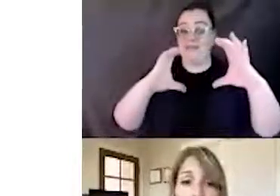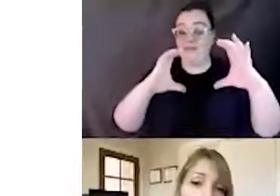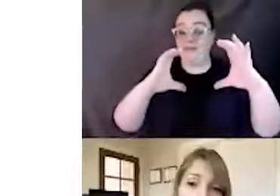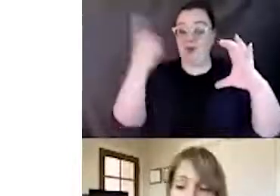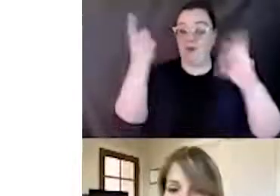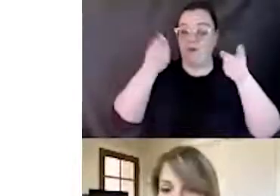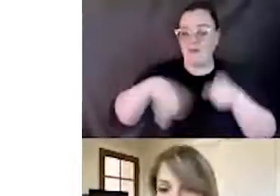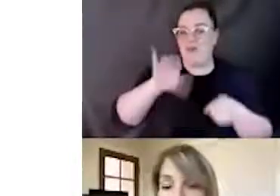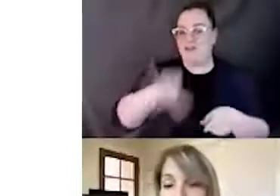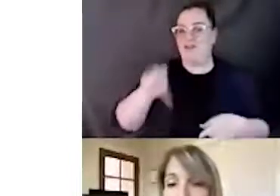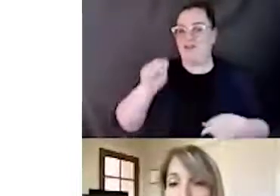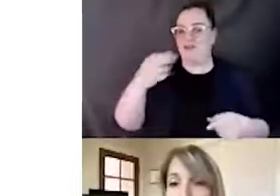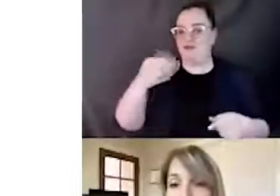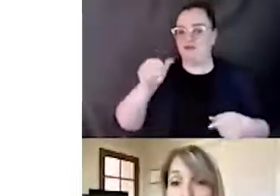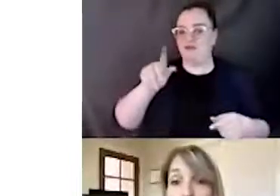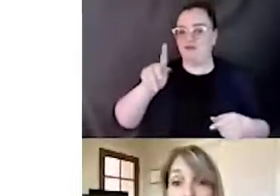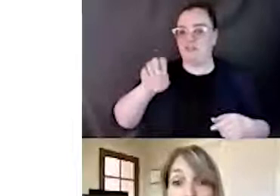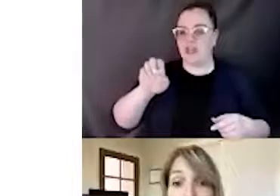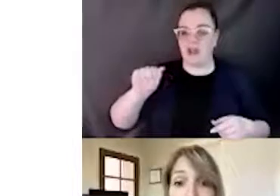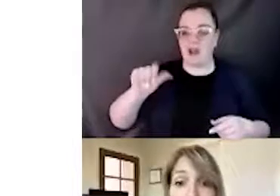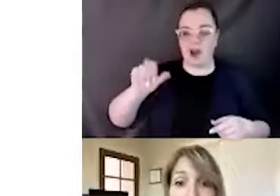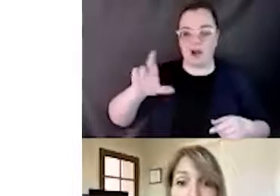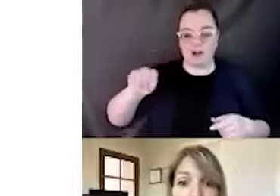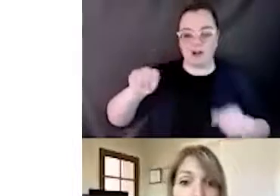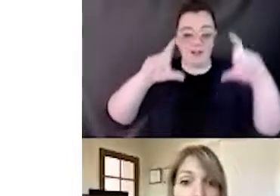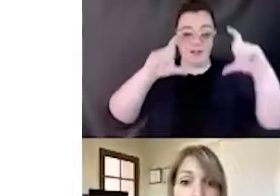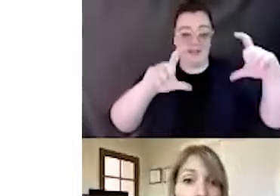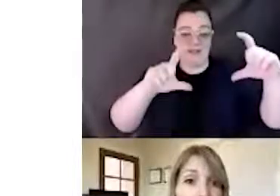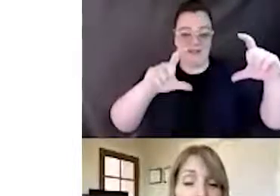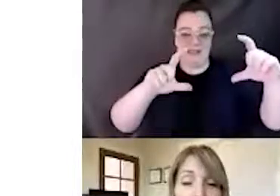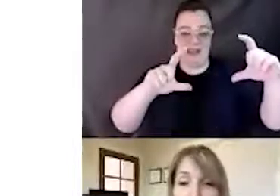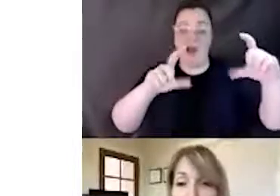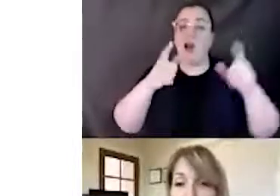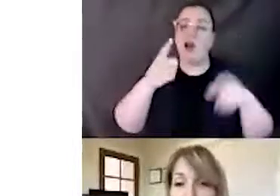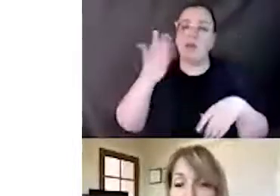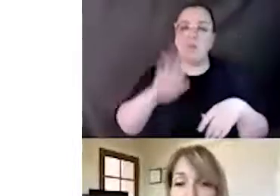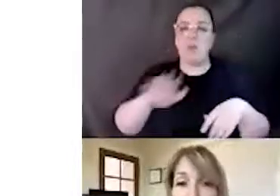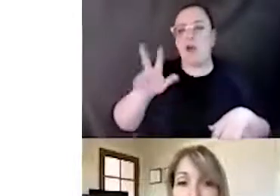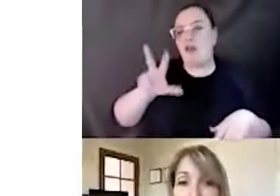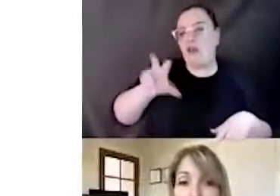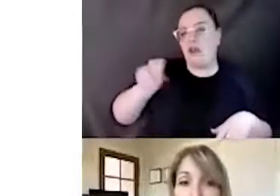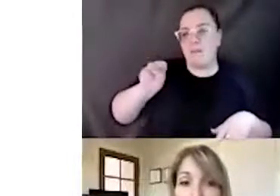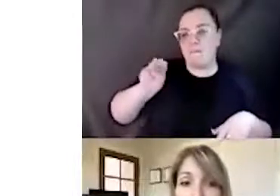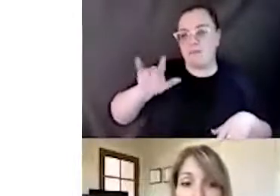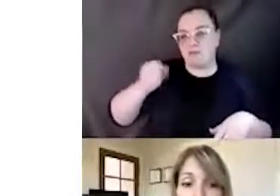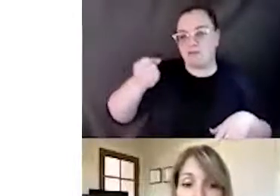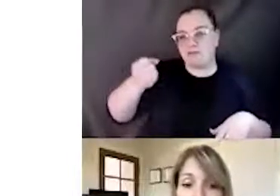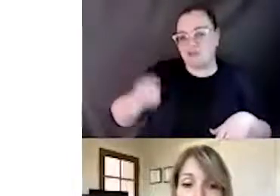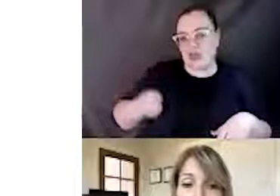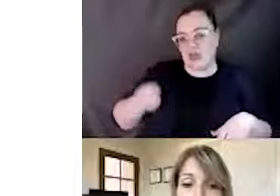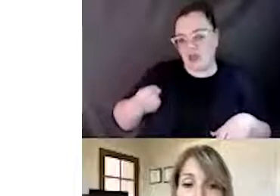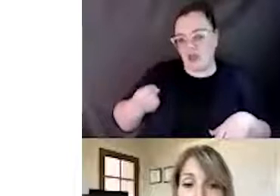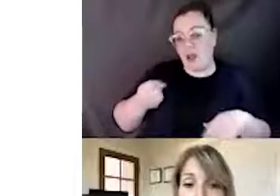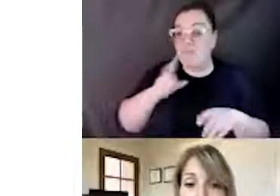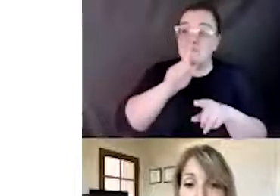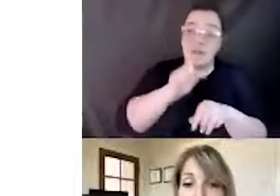shaking alert area. It's a little bit far to the south. It's about 30 miles or so to the south here, compared with the actual